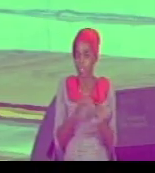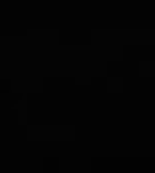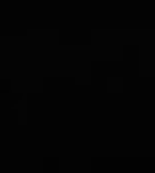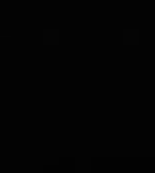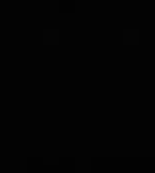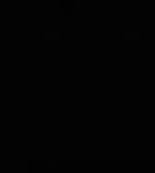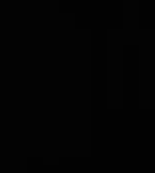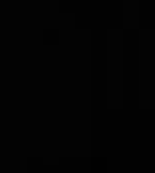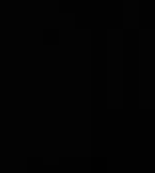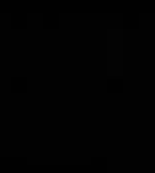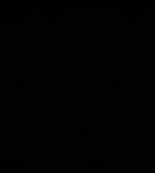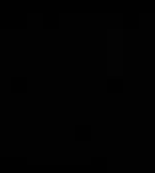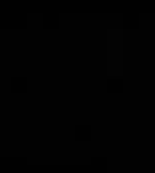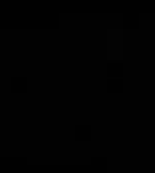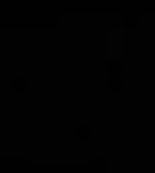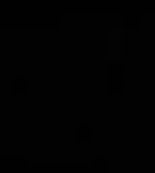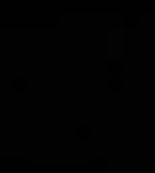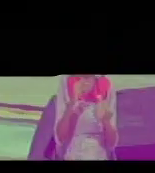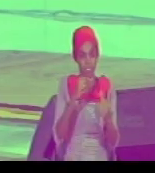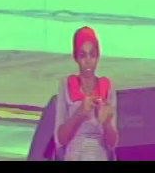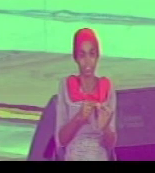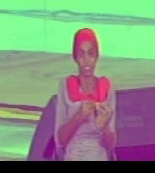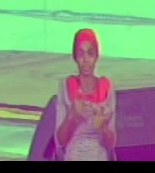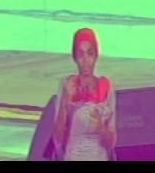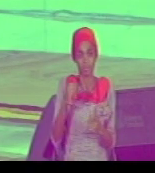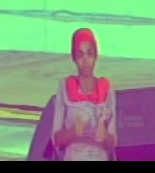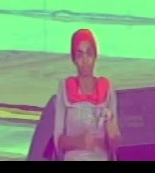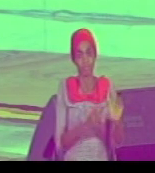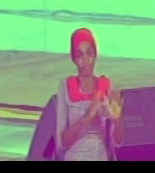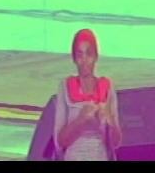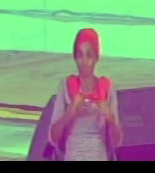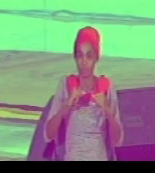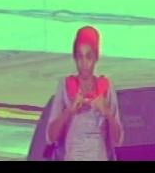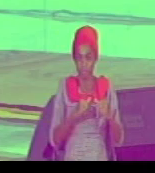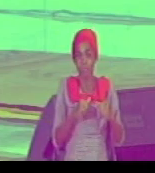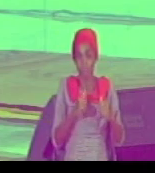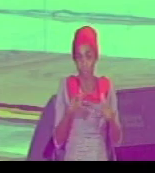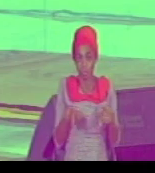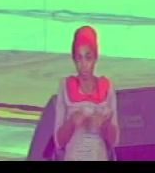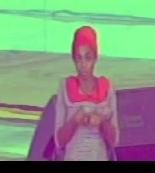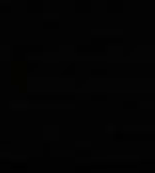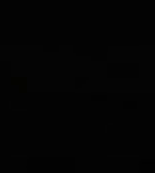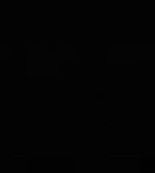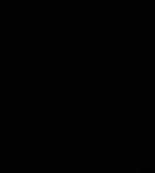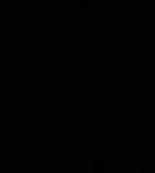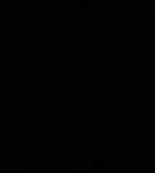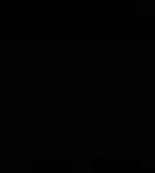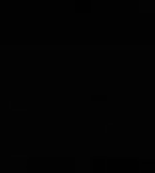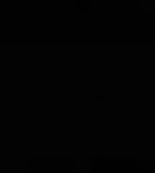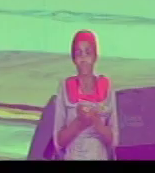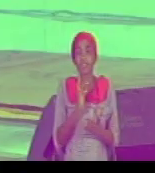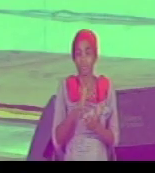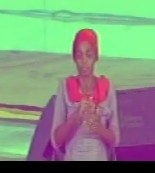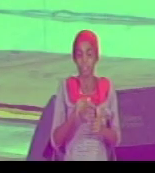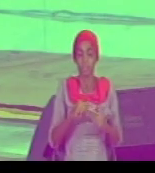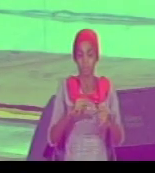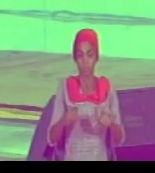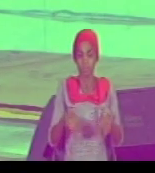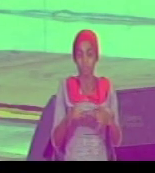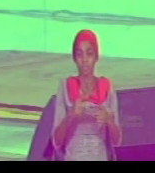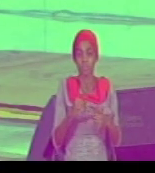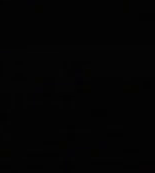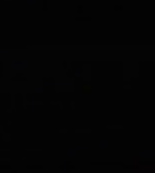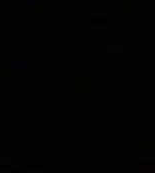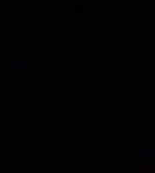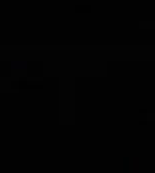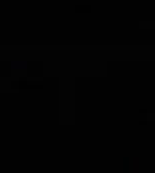then disciples into the boat, and they were rowing. They were looking at the shore. They were looking at the